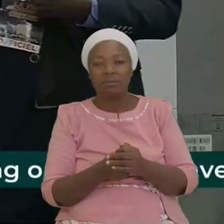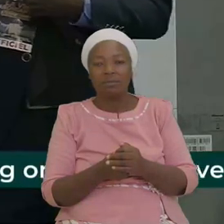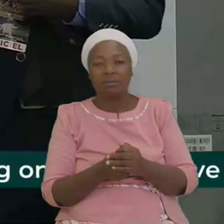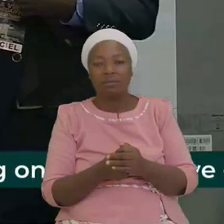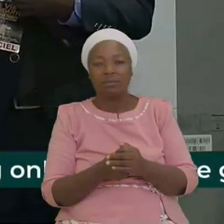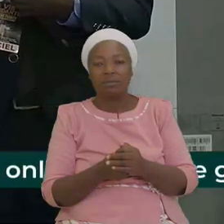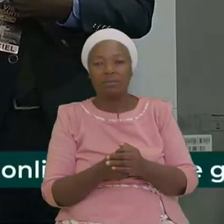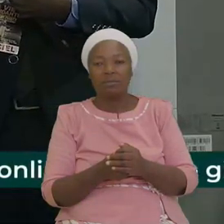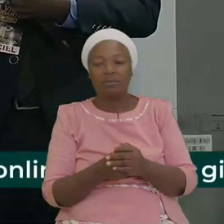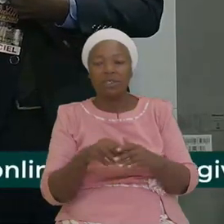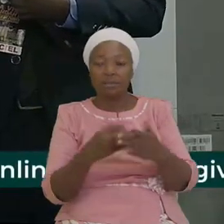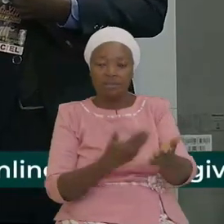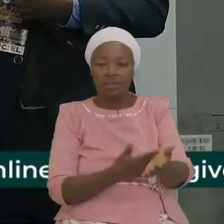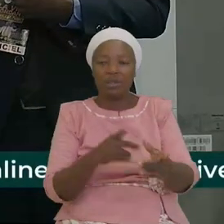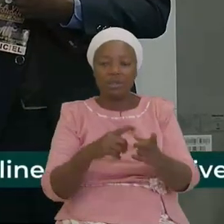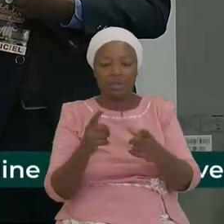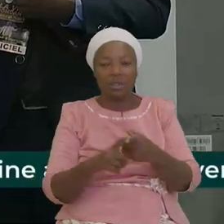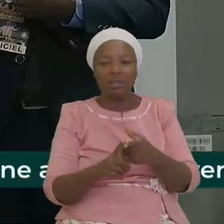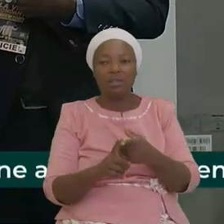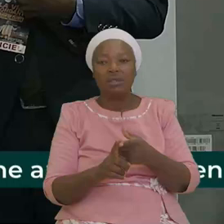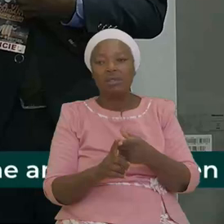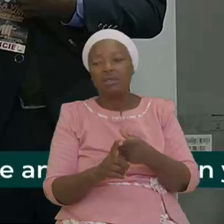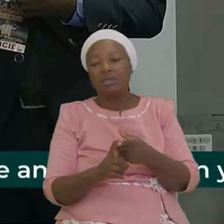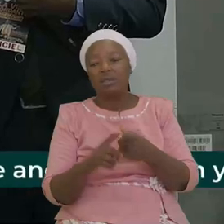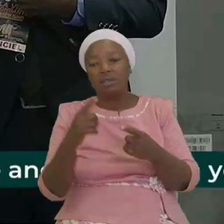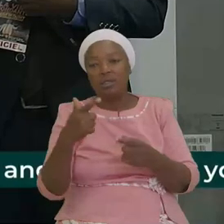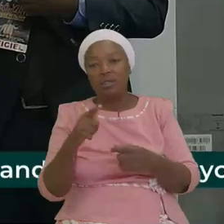And in the evening, Jiske Crusade will continue.